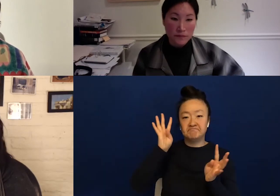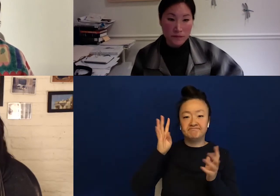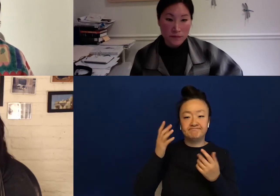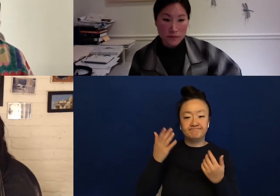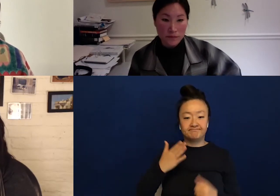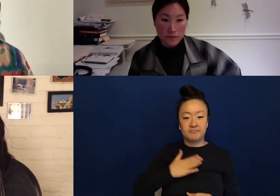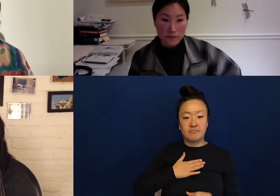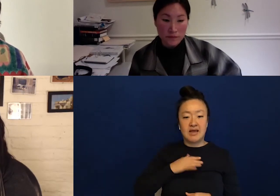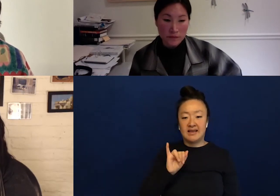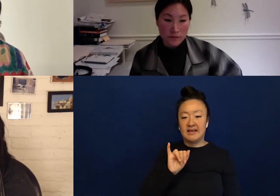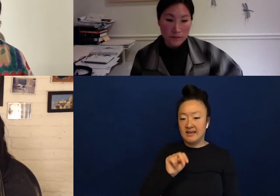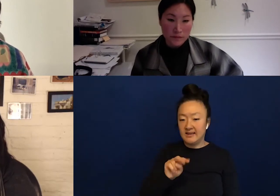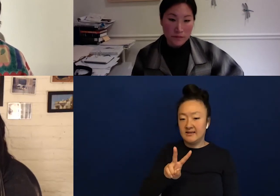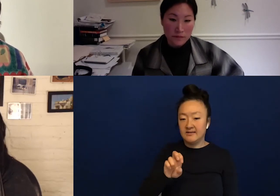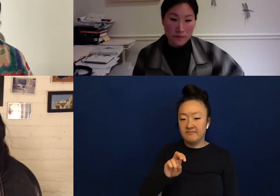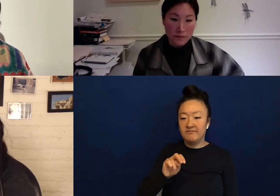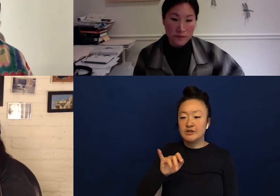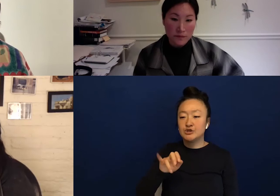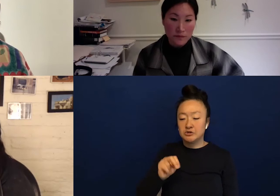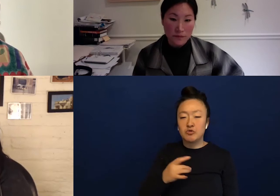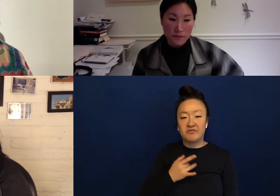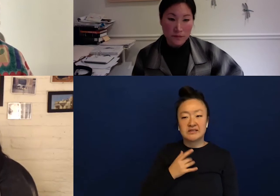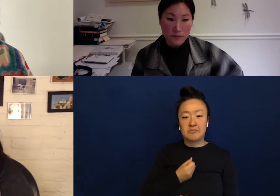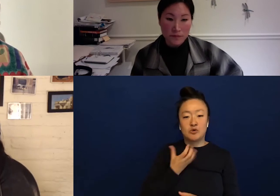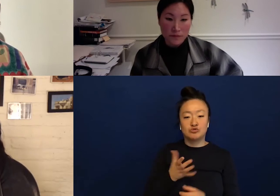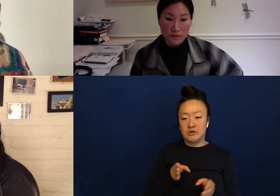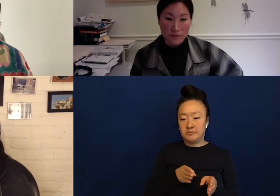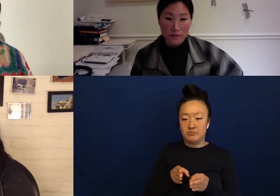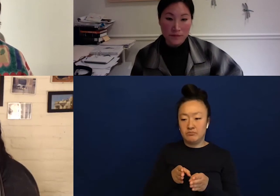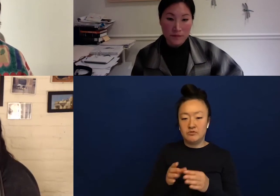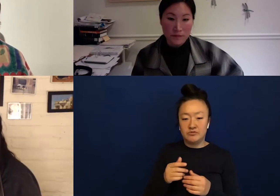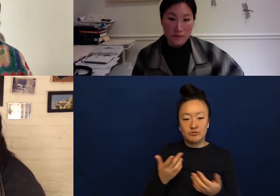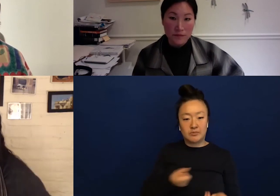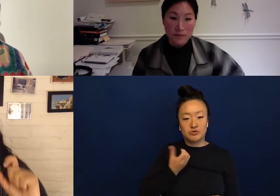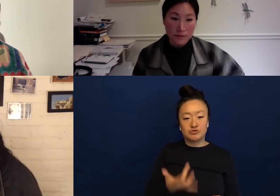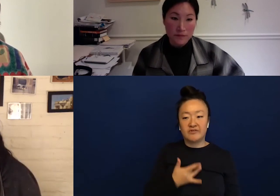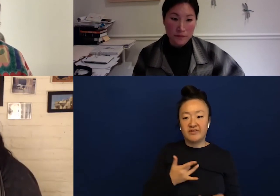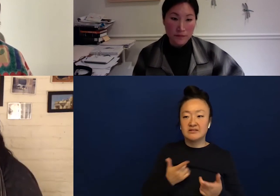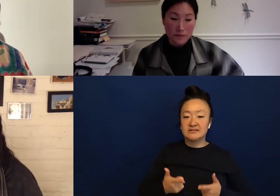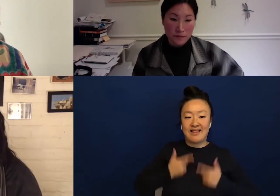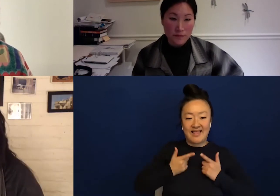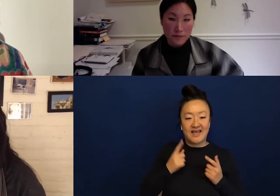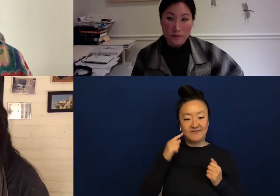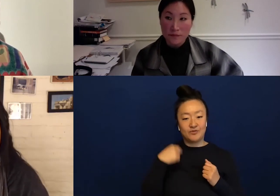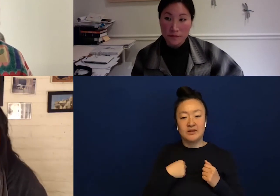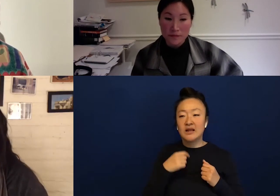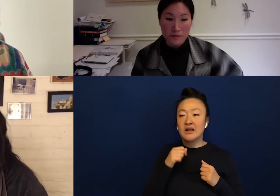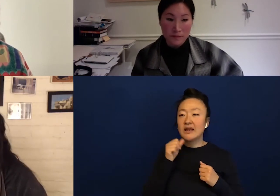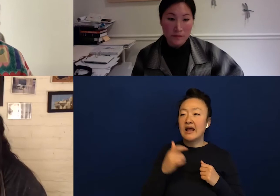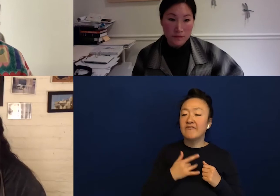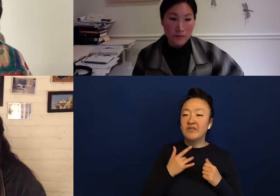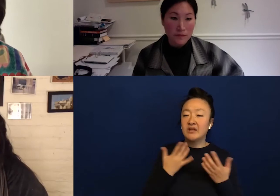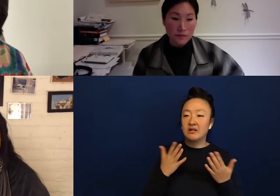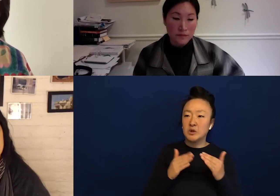that feels very much like how poetry moves, or at least the poetry that feels very alive to me, that it doesn't feel too